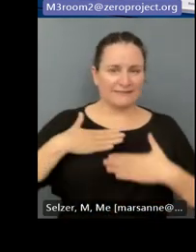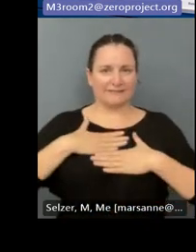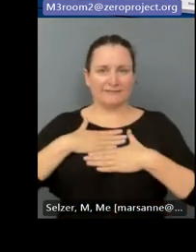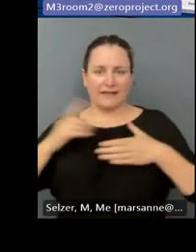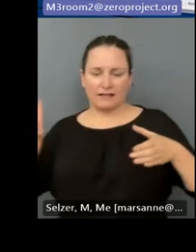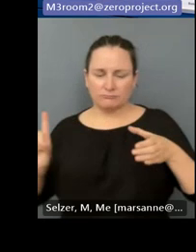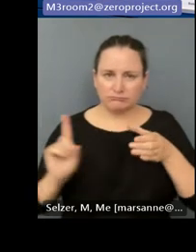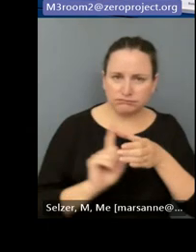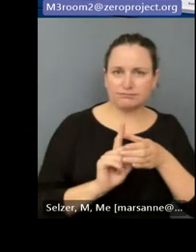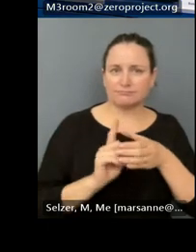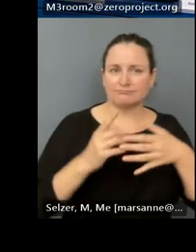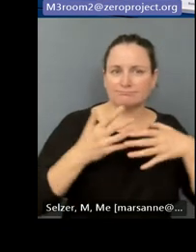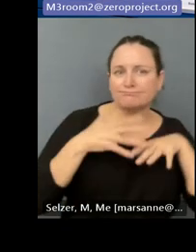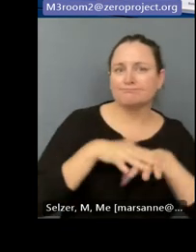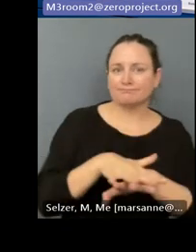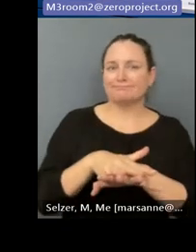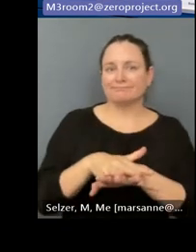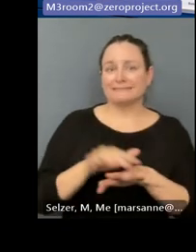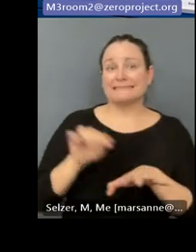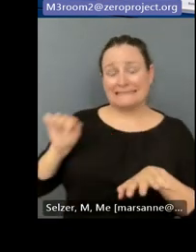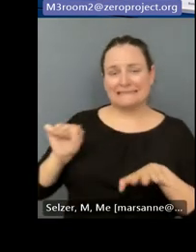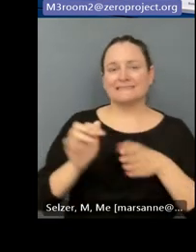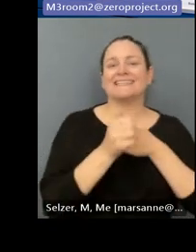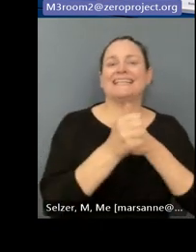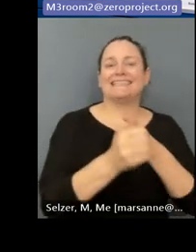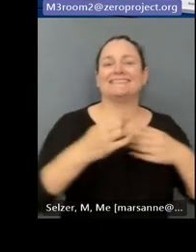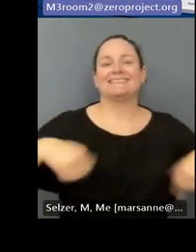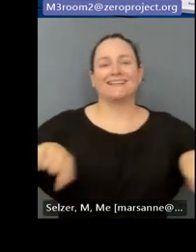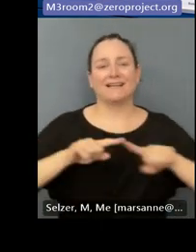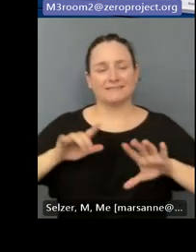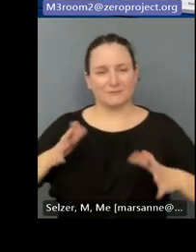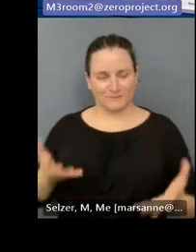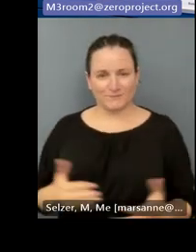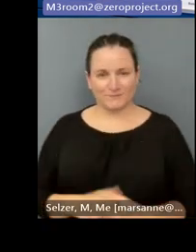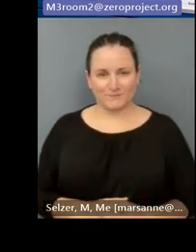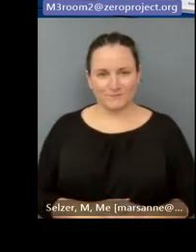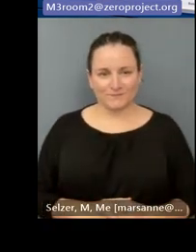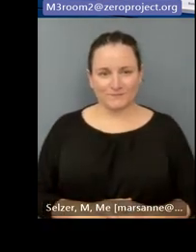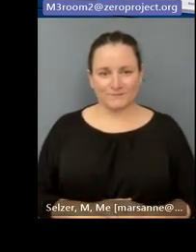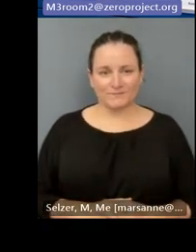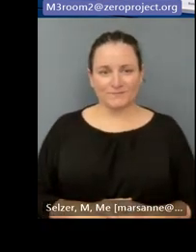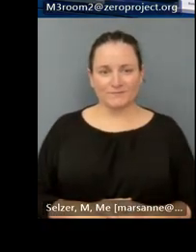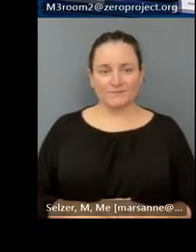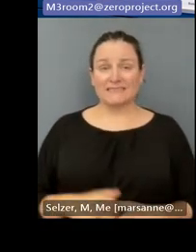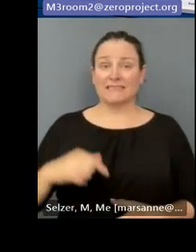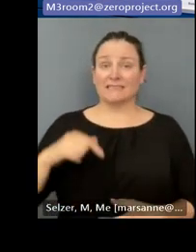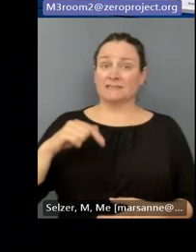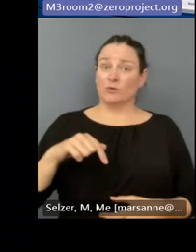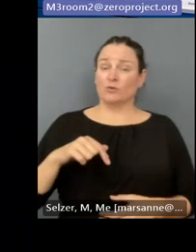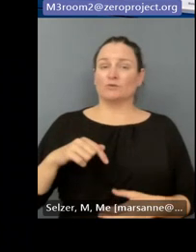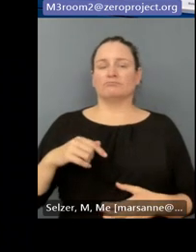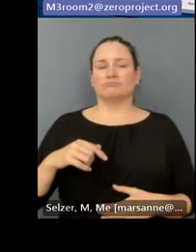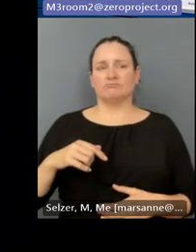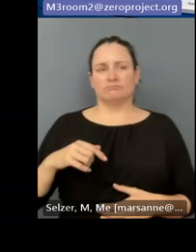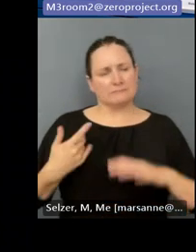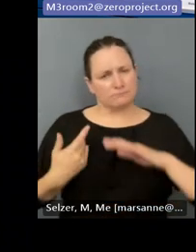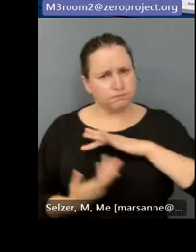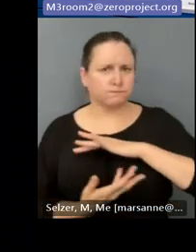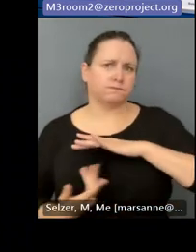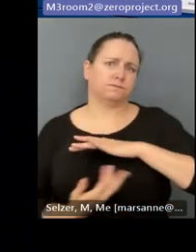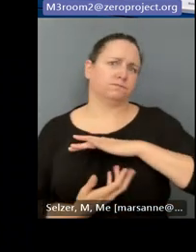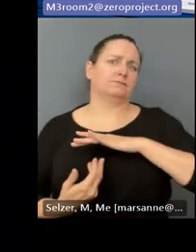each one of us. We will continue to build this path of inclusion with passion. Every achievement we